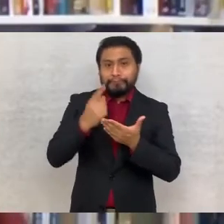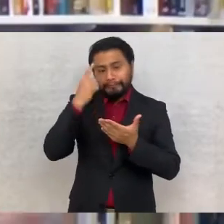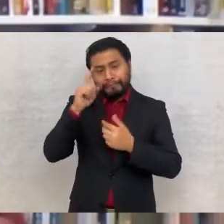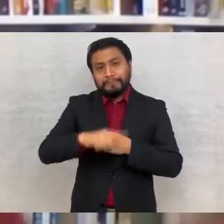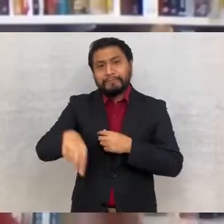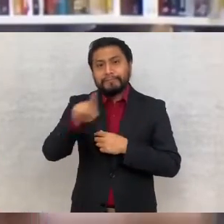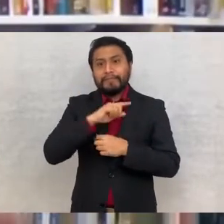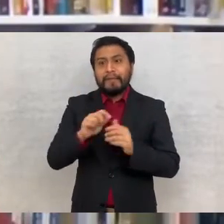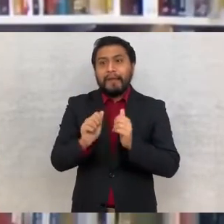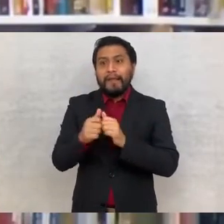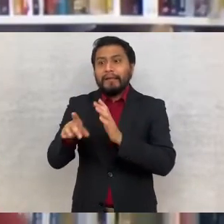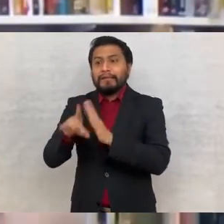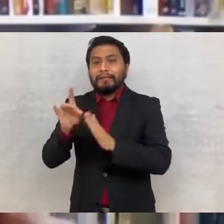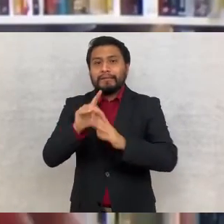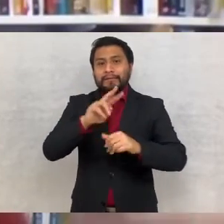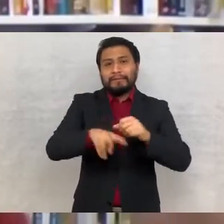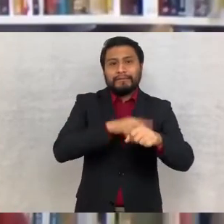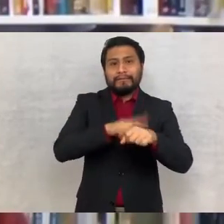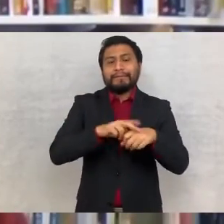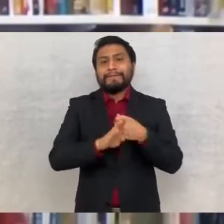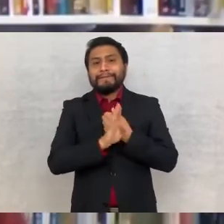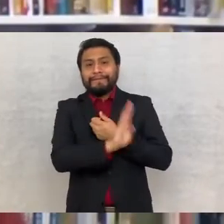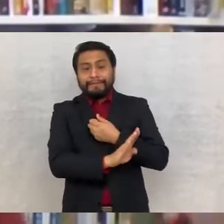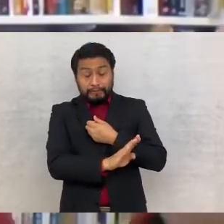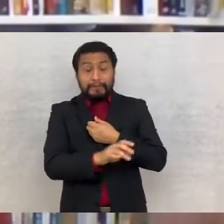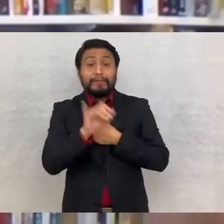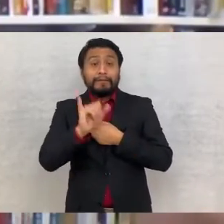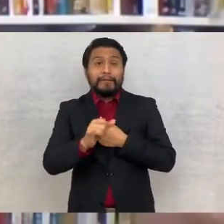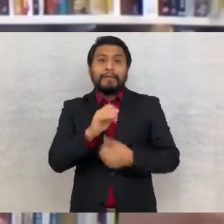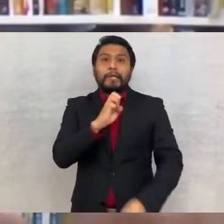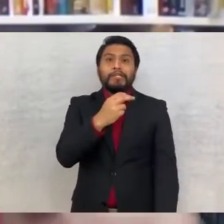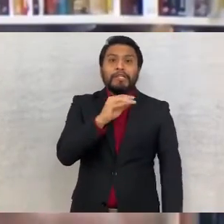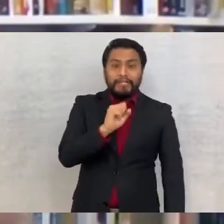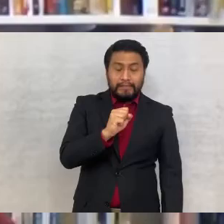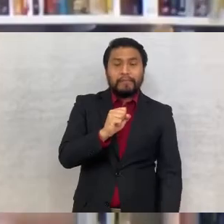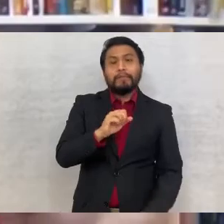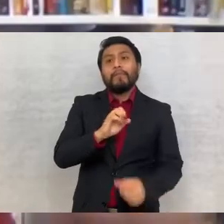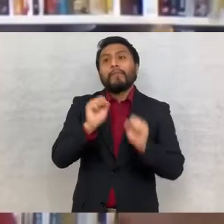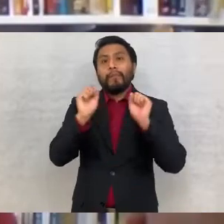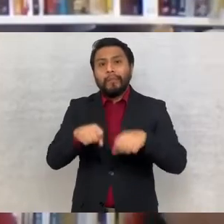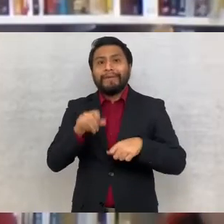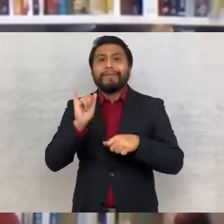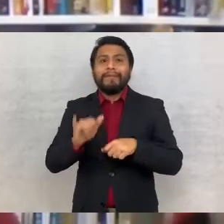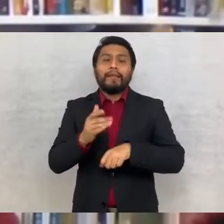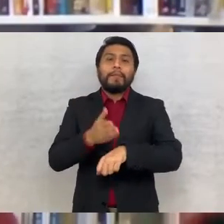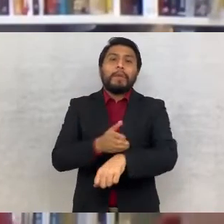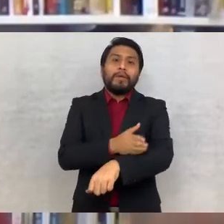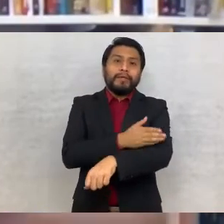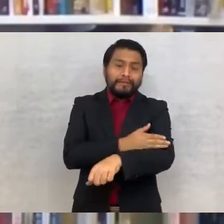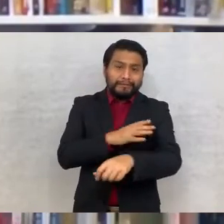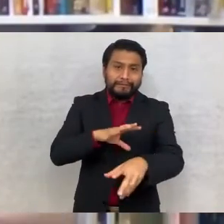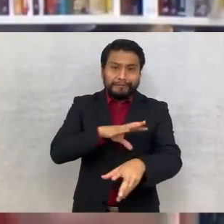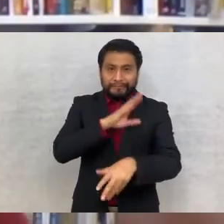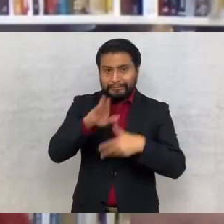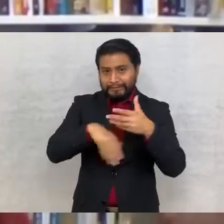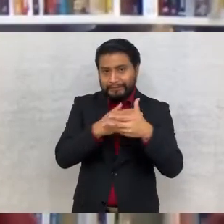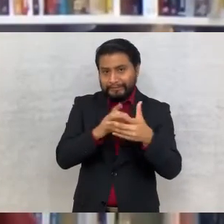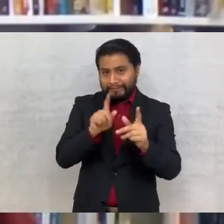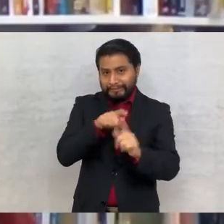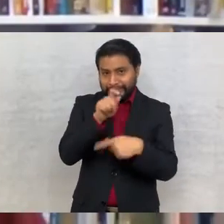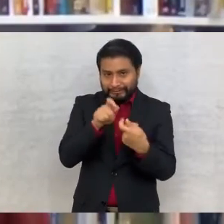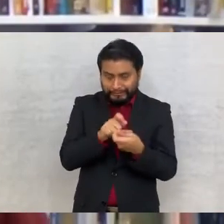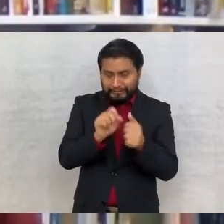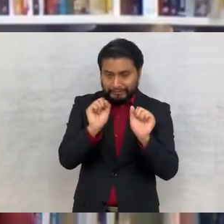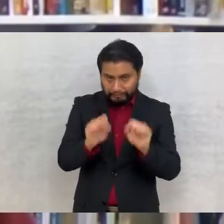undesired consequence of putting the brakes on selection imposed by nature. Therefore, it was up to eugenics to complete that process that had been truncated